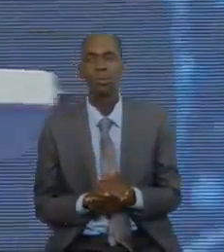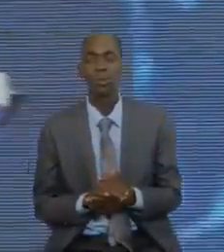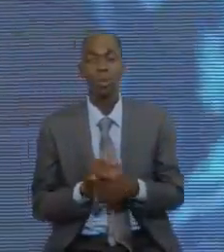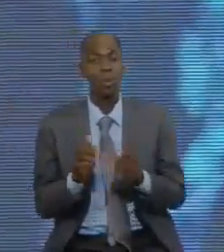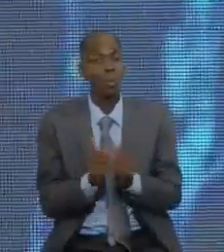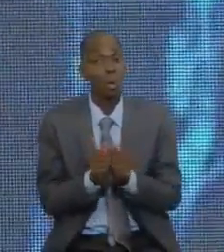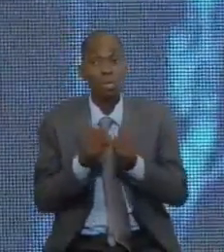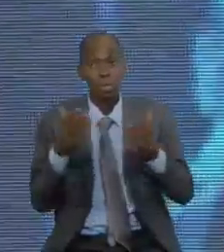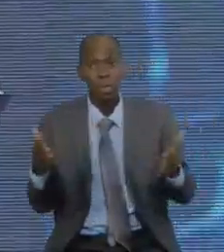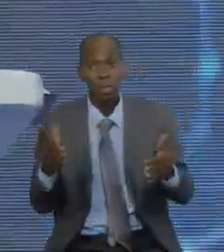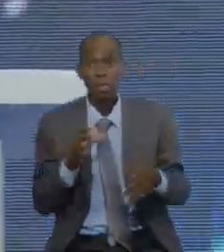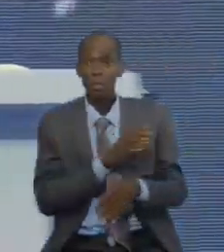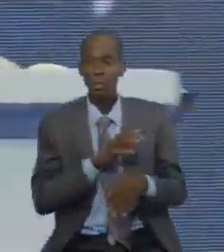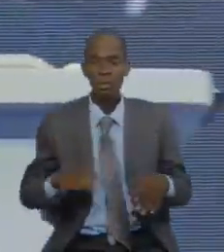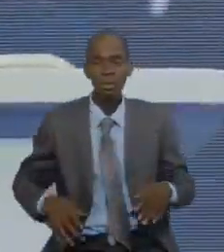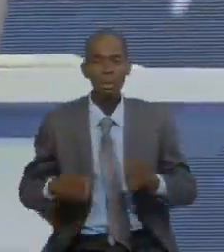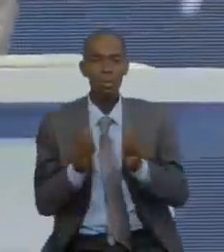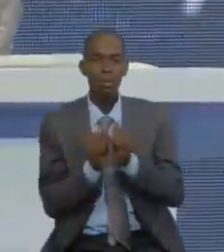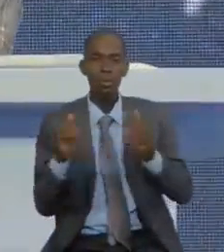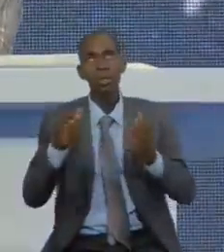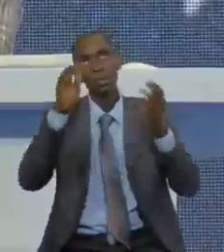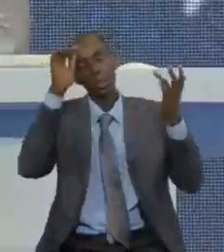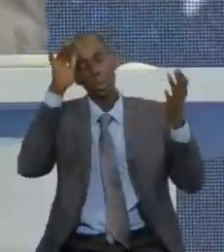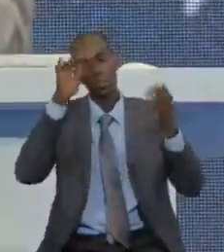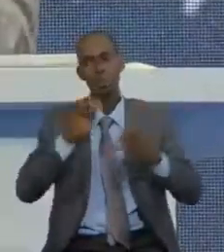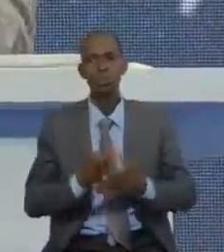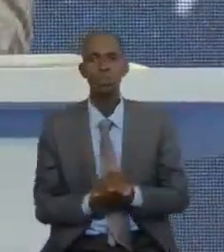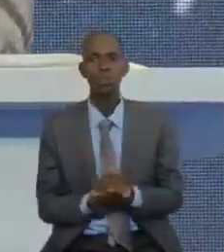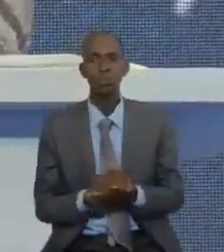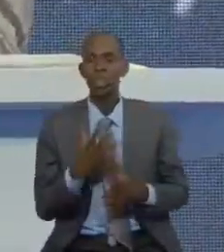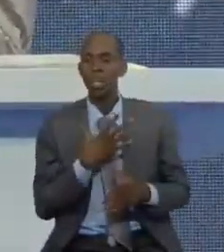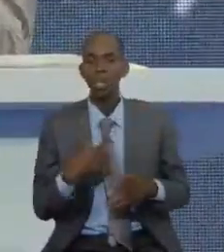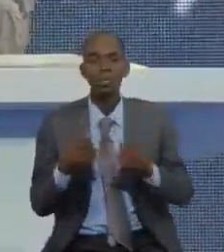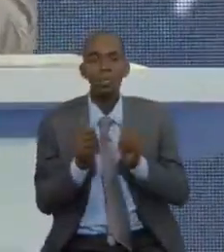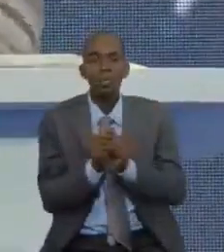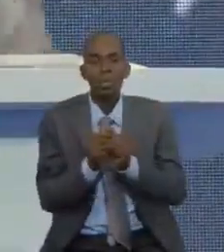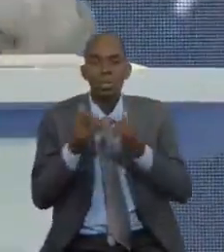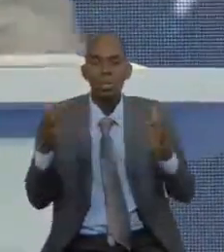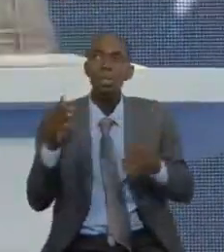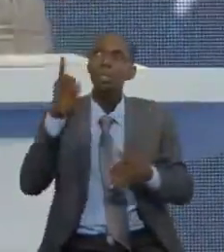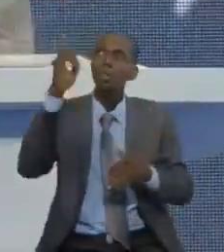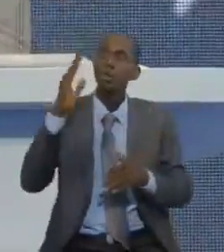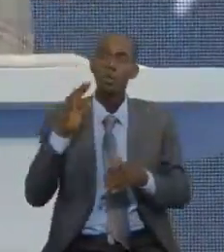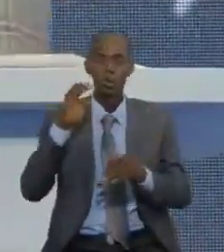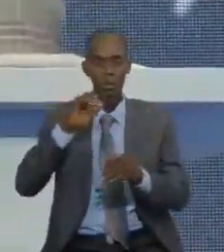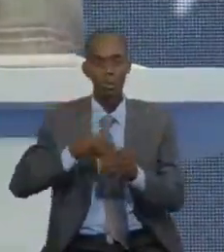Without Christ, without hope, and without God in the